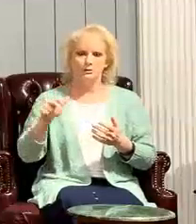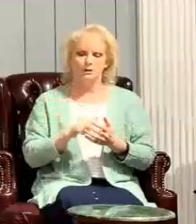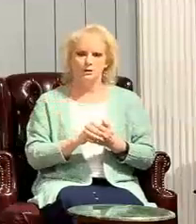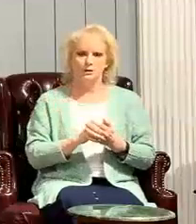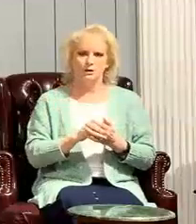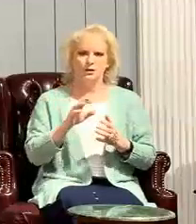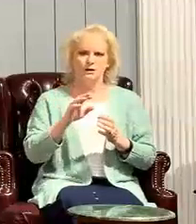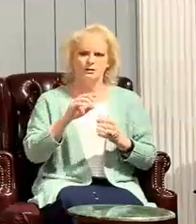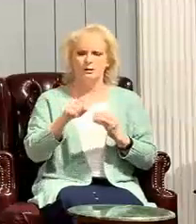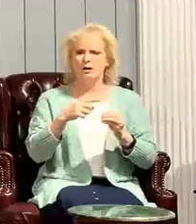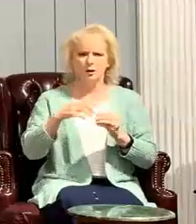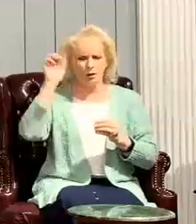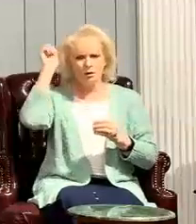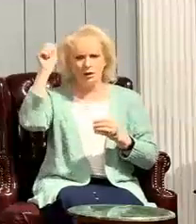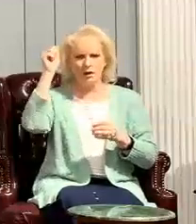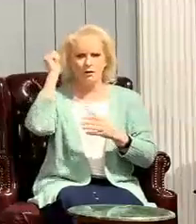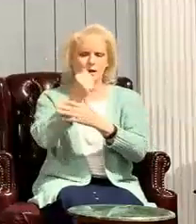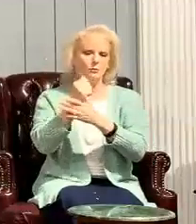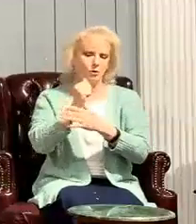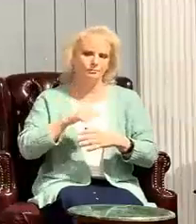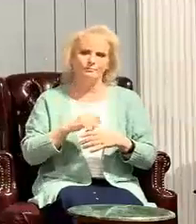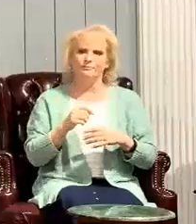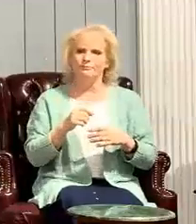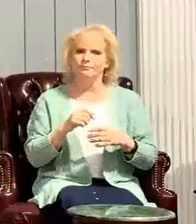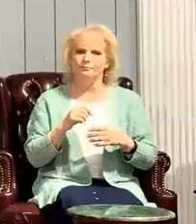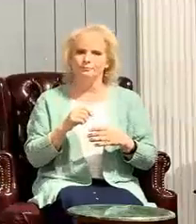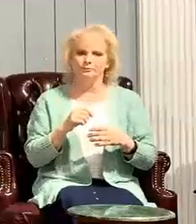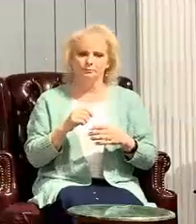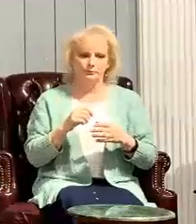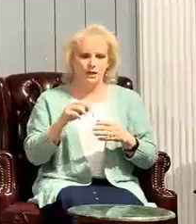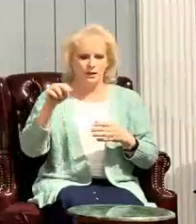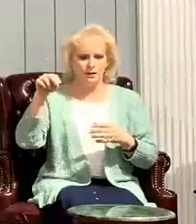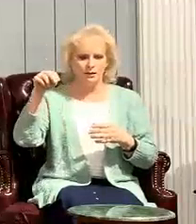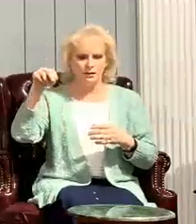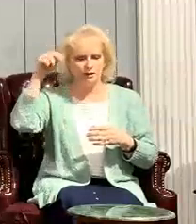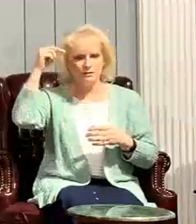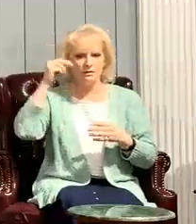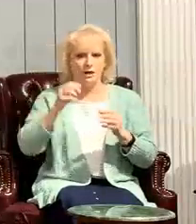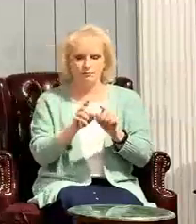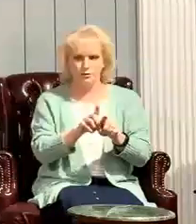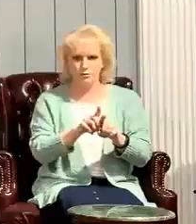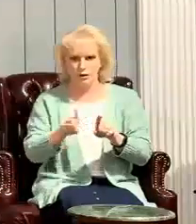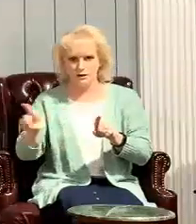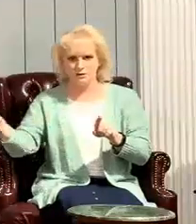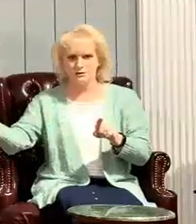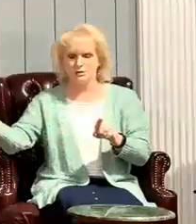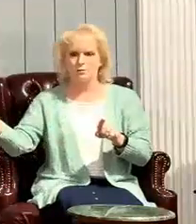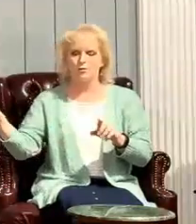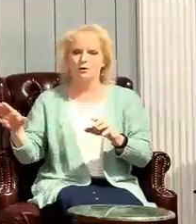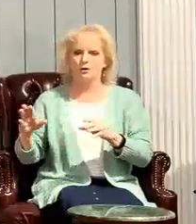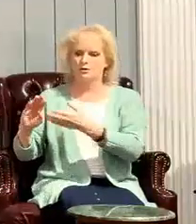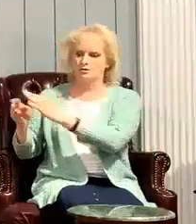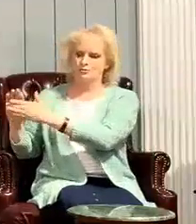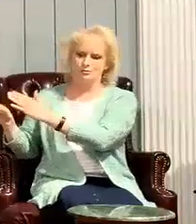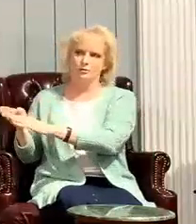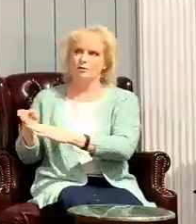And at this point in Abram's life, his nephew Lot has separated from him. He's gone down to Sodom and Gomorrah. And